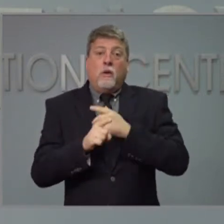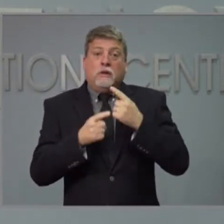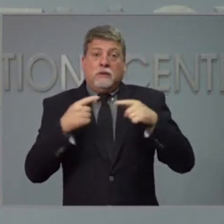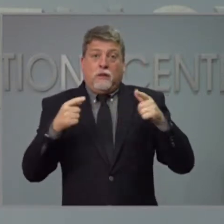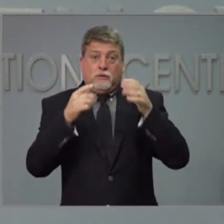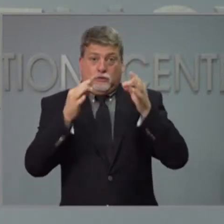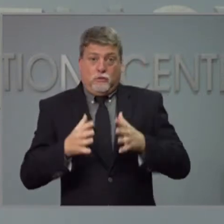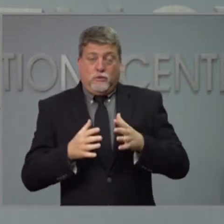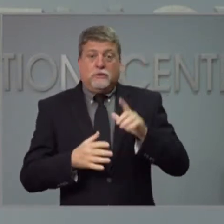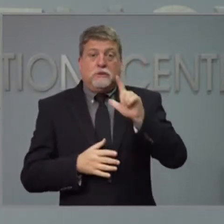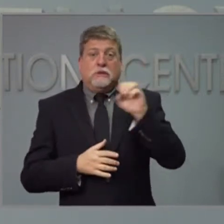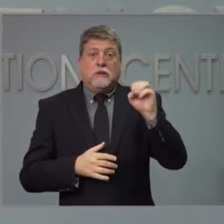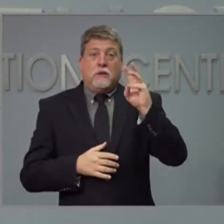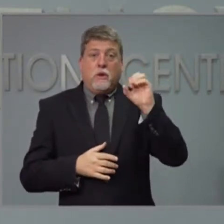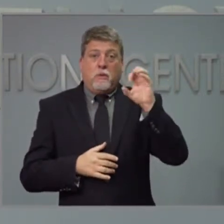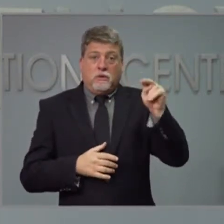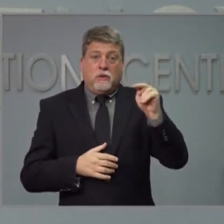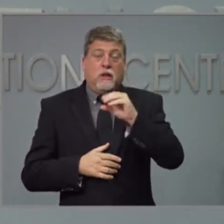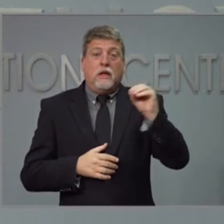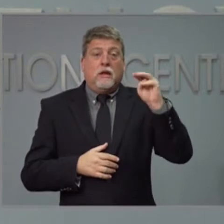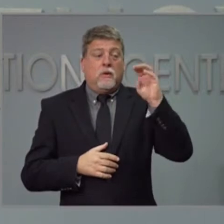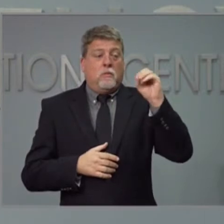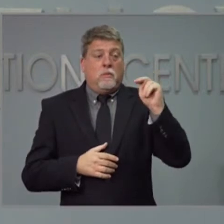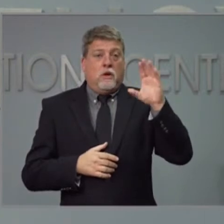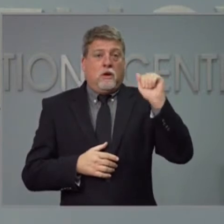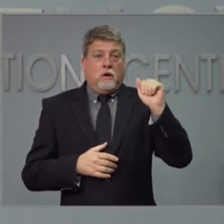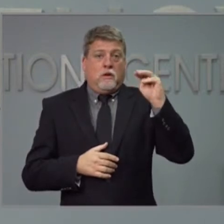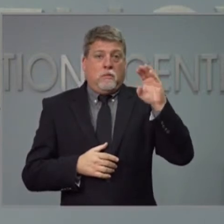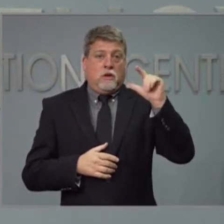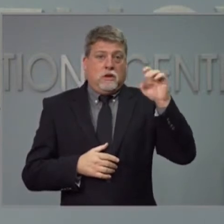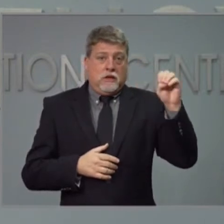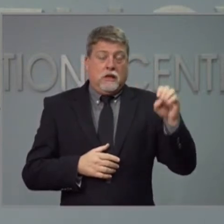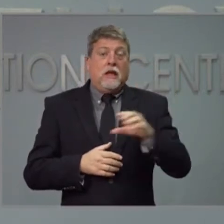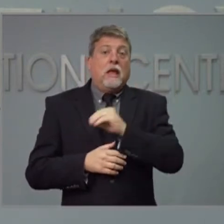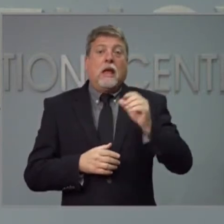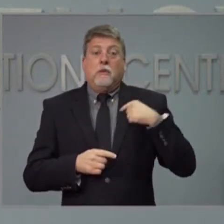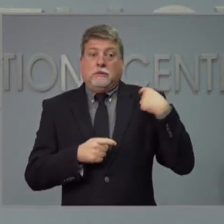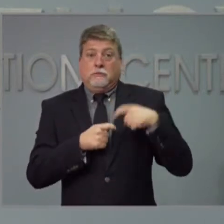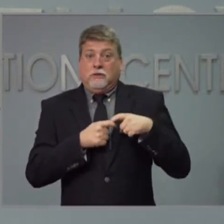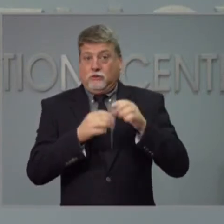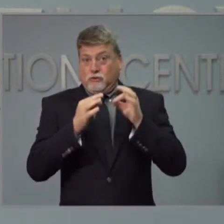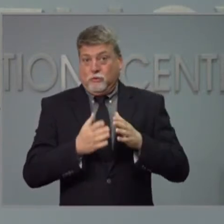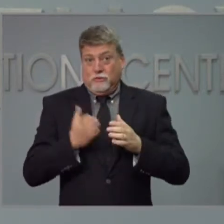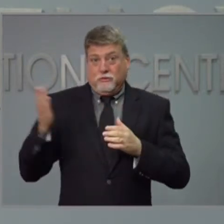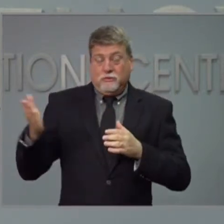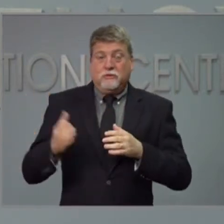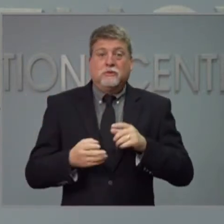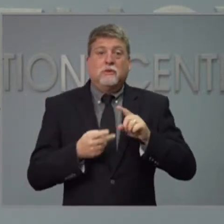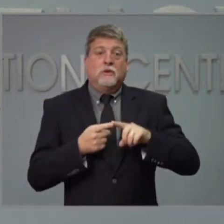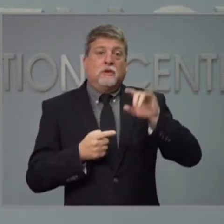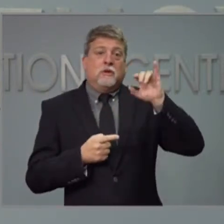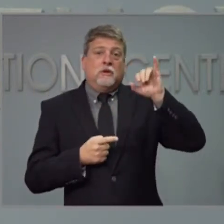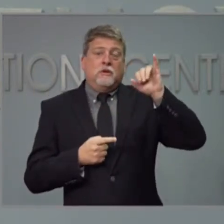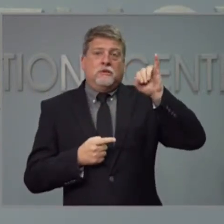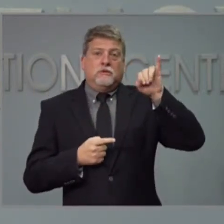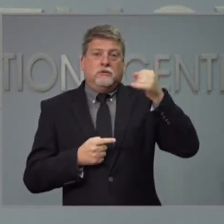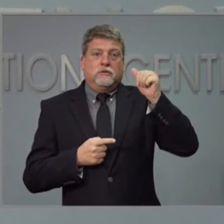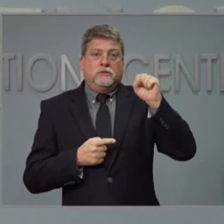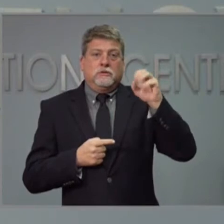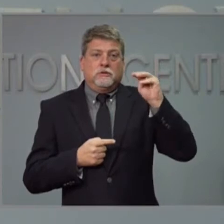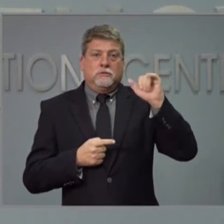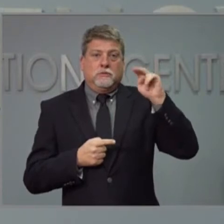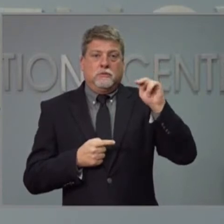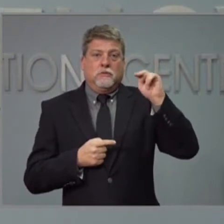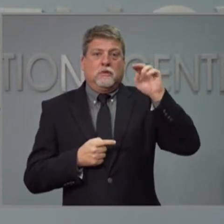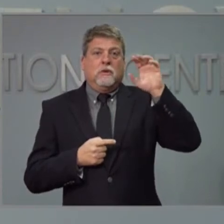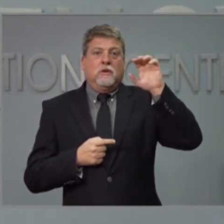interpreters, and Jasmine Matevier and Javier Castillo are our Spanish interpreters. Before going into today's update, I want to highlight